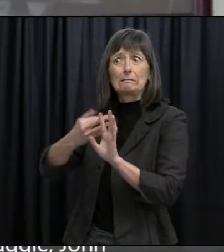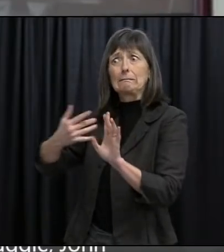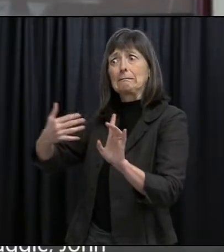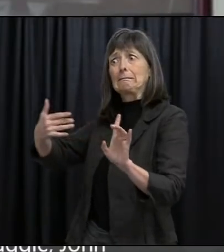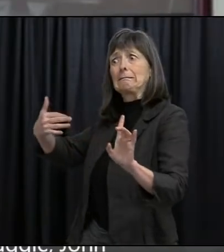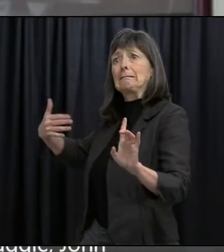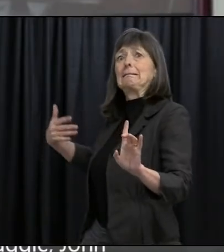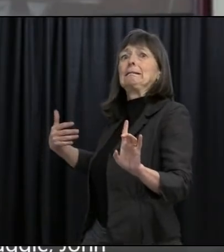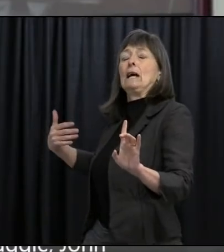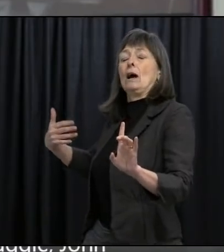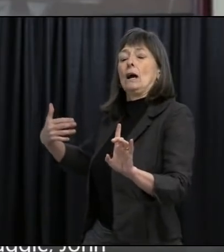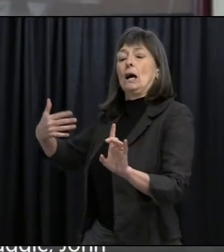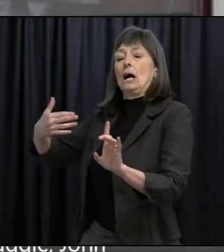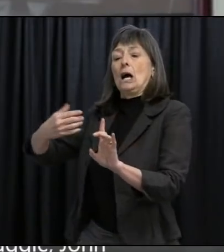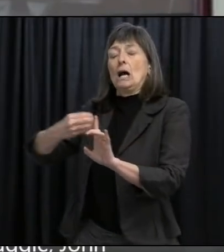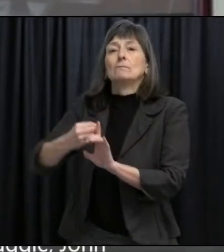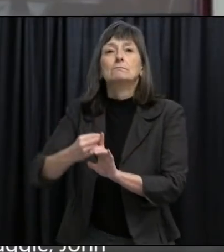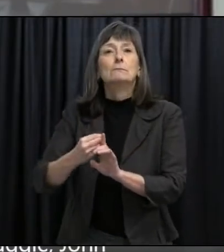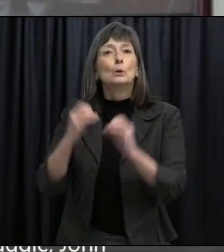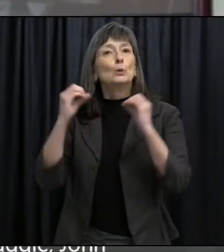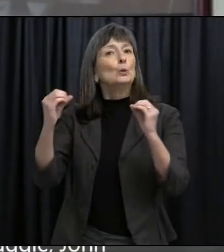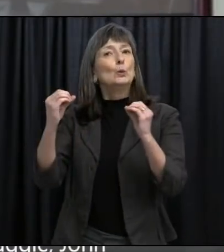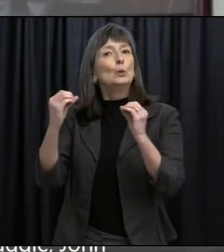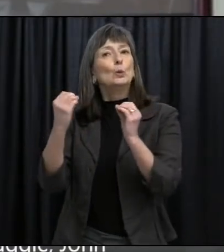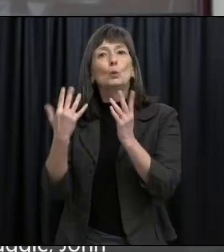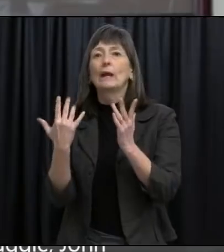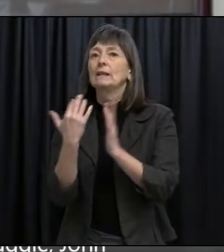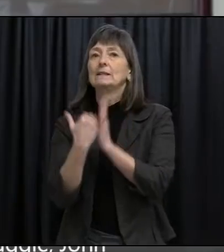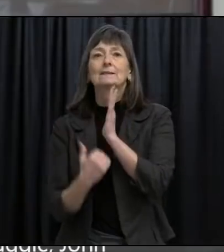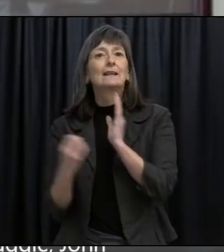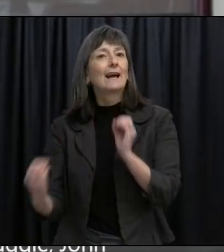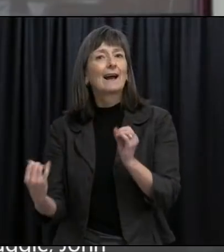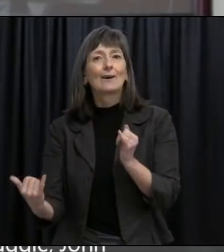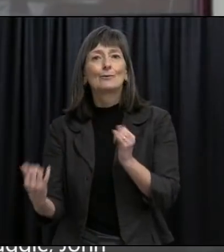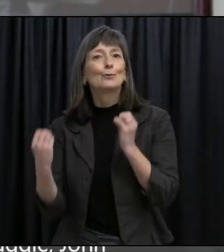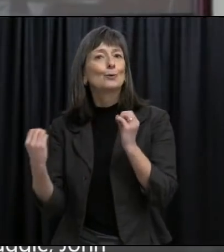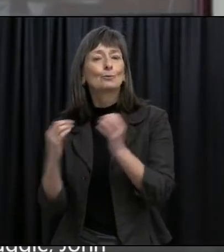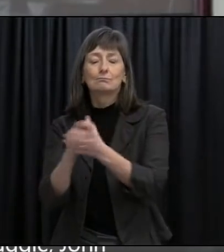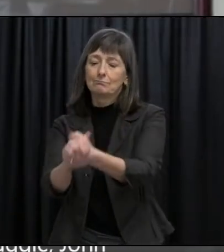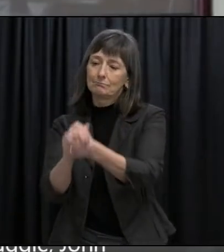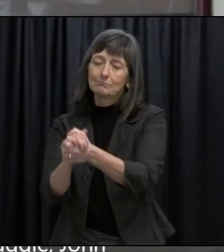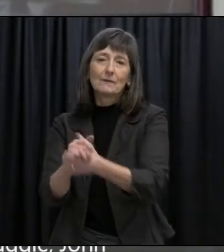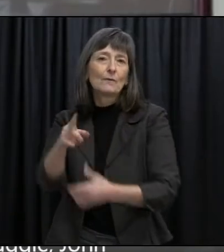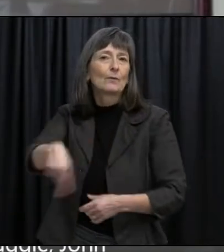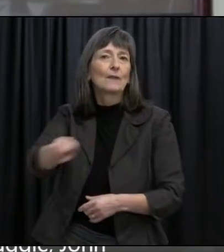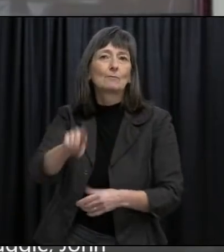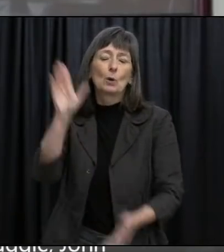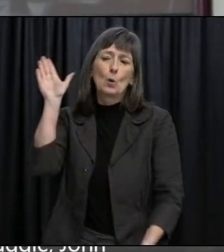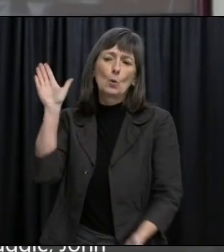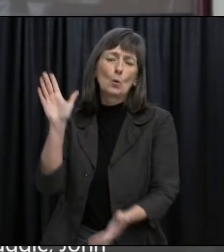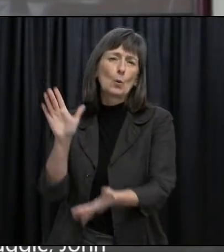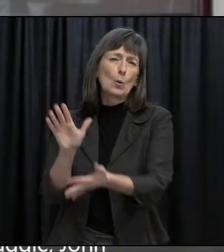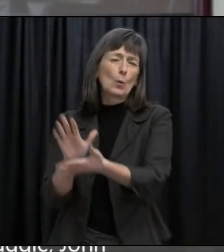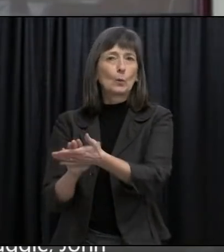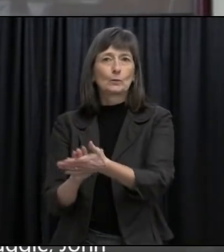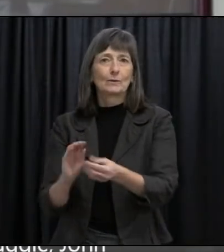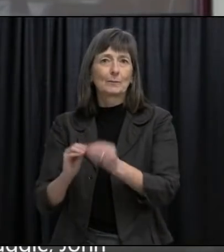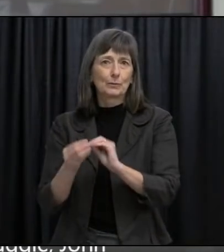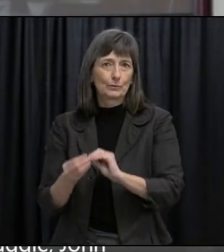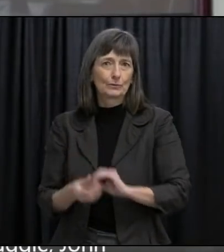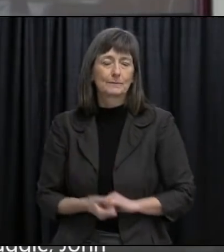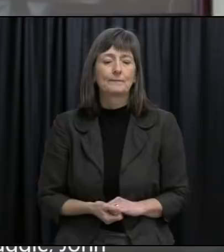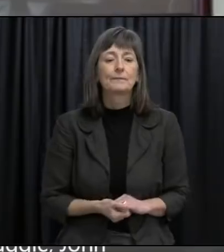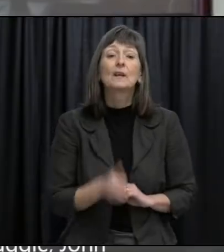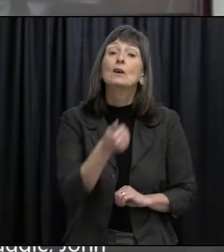thousand to actually none today. They can only be congratulated for achieving that. I'd also like to mention a couple of